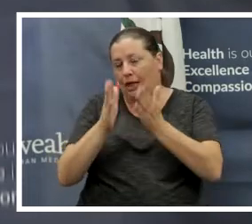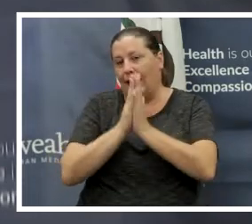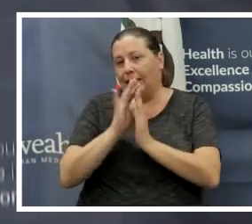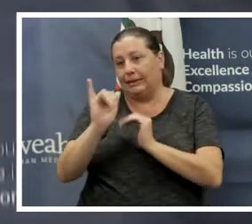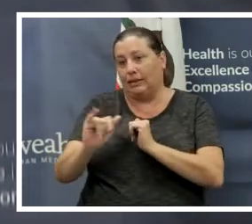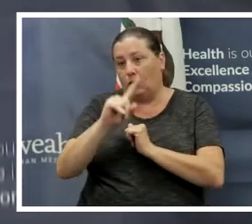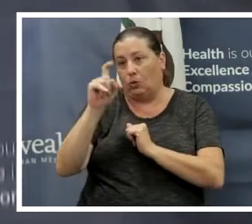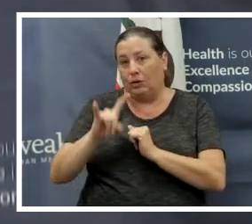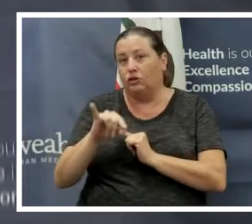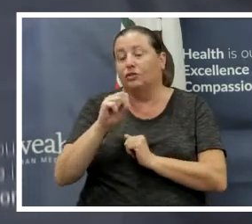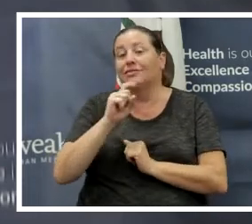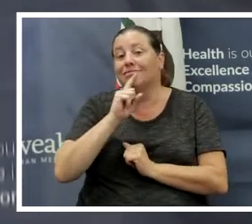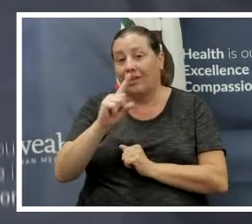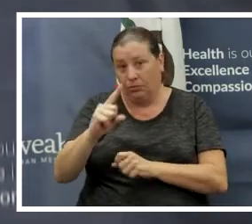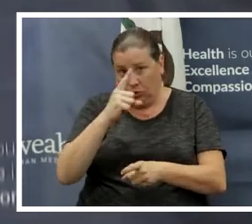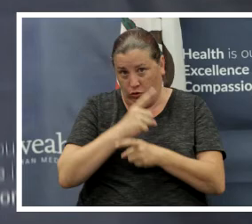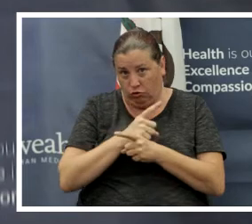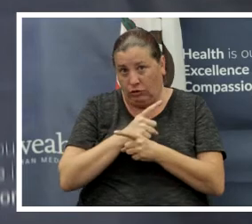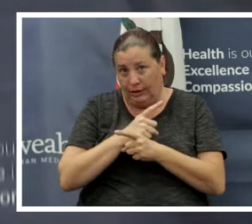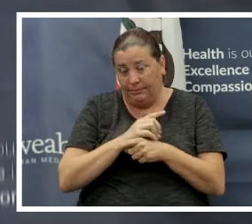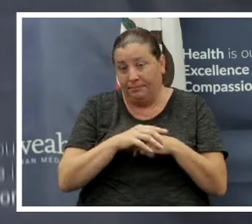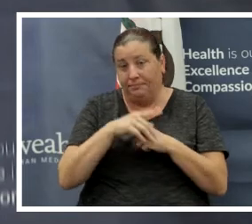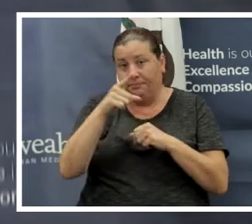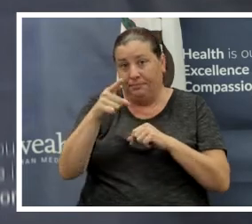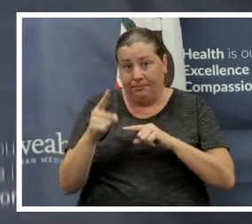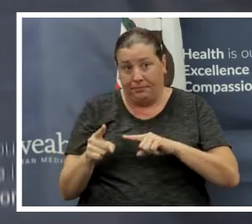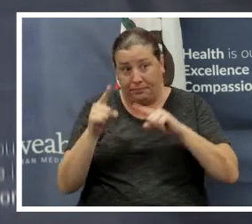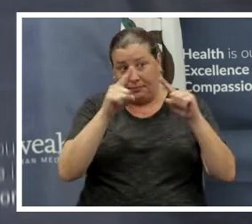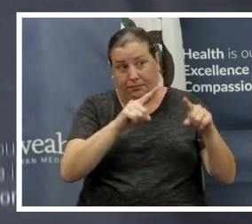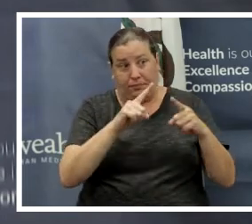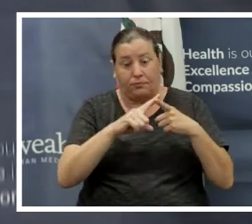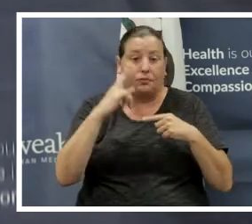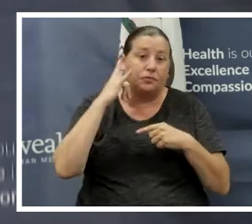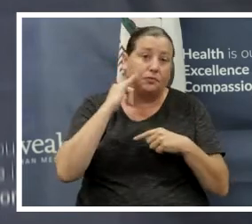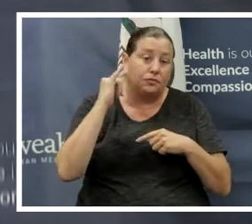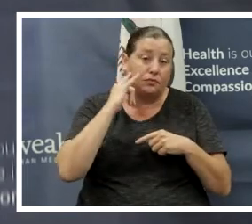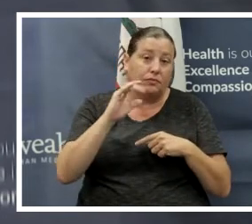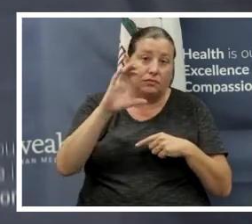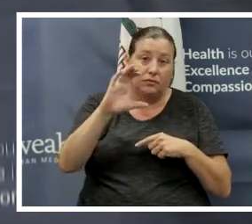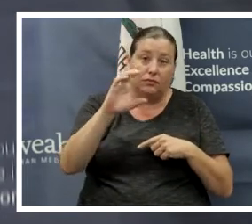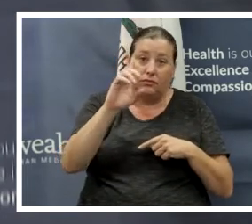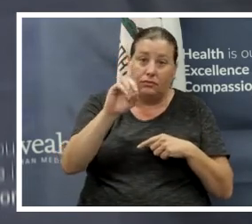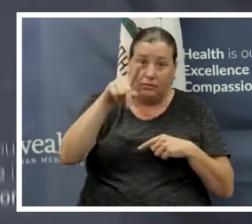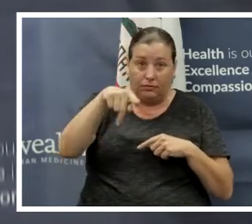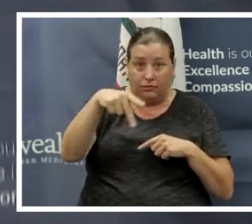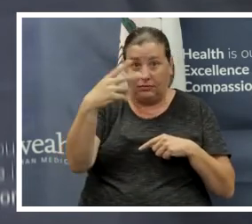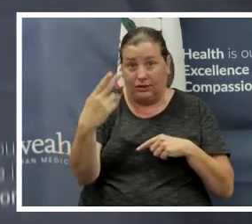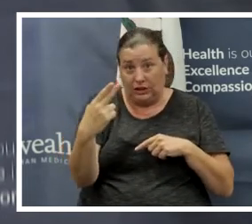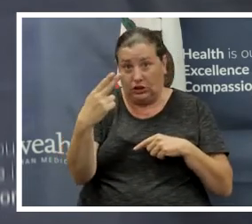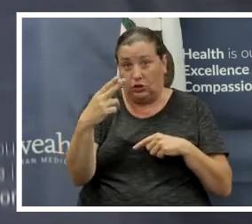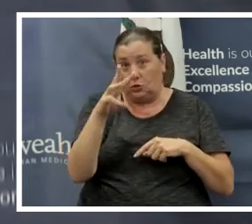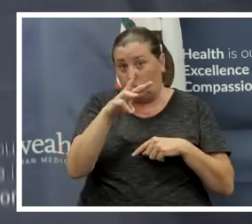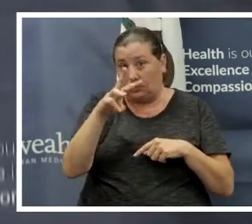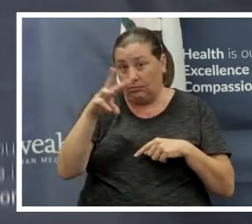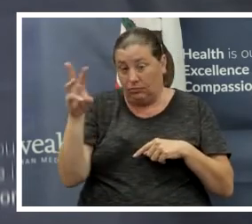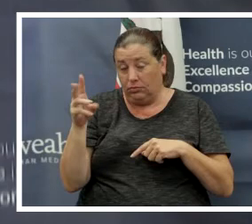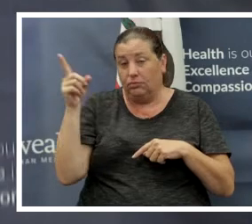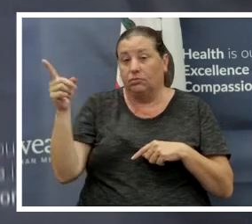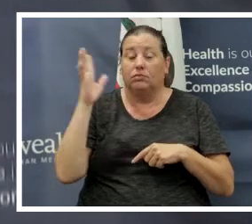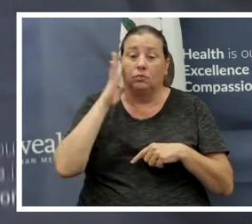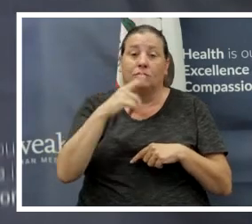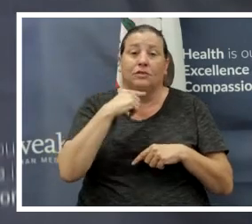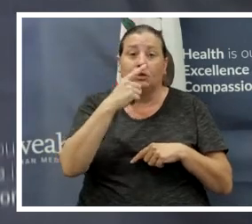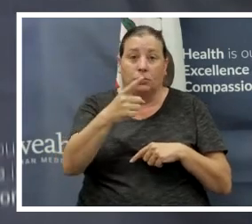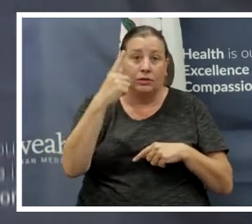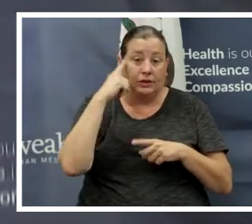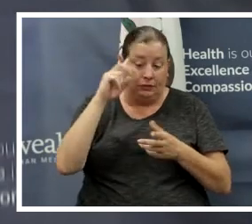absolutely correct. If you go to the California CDPH website, they will tell you that for purposes